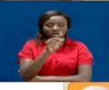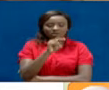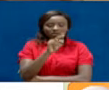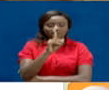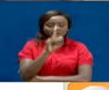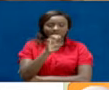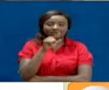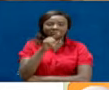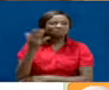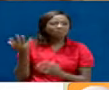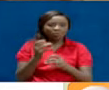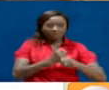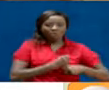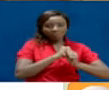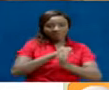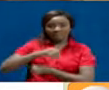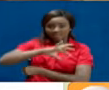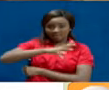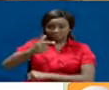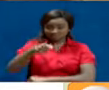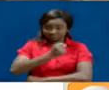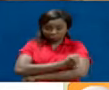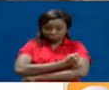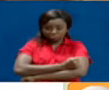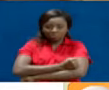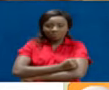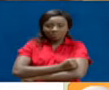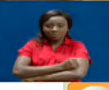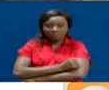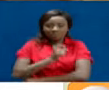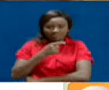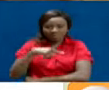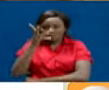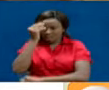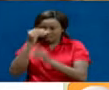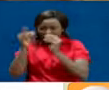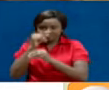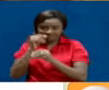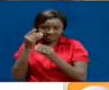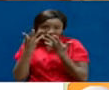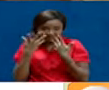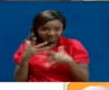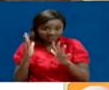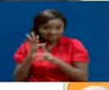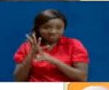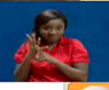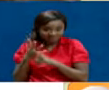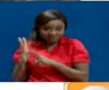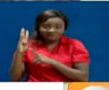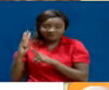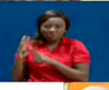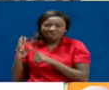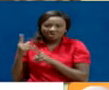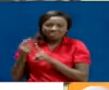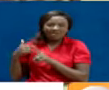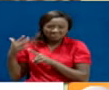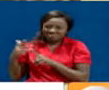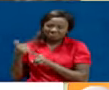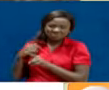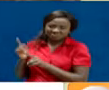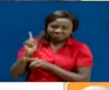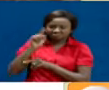This school is in Homa Bay County. And that's where I did my Form 4. Over the years, I've been visiting the